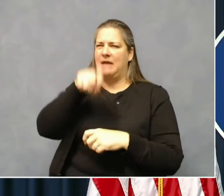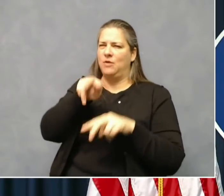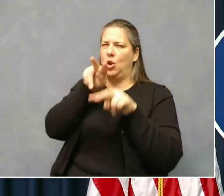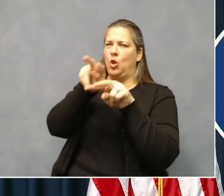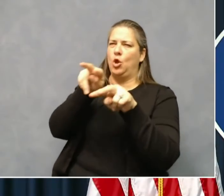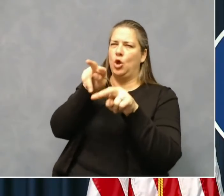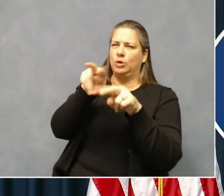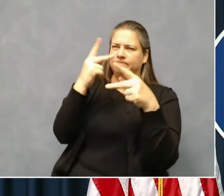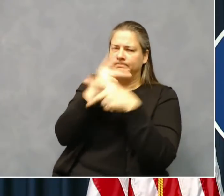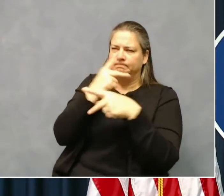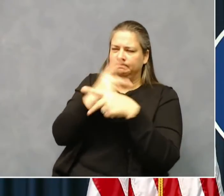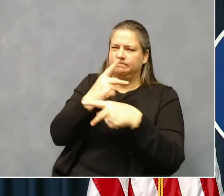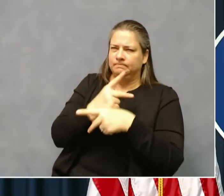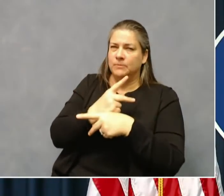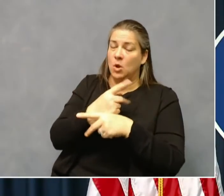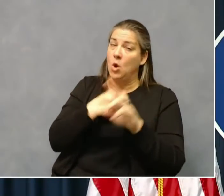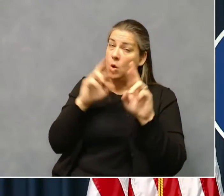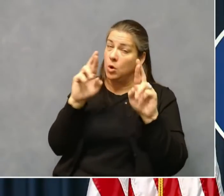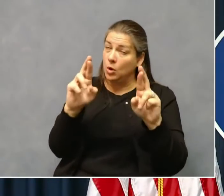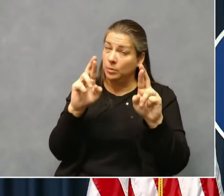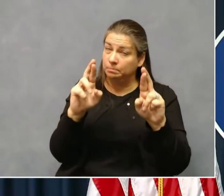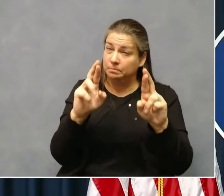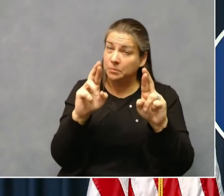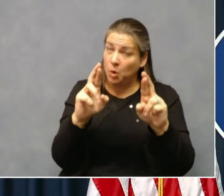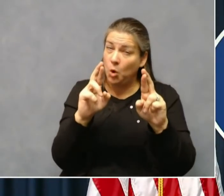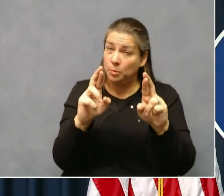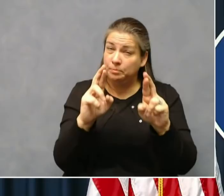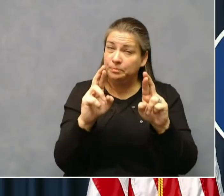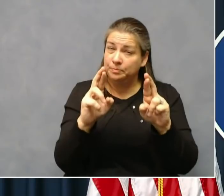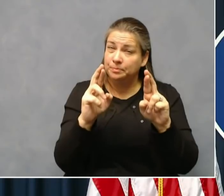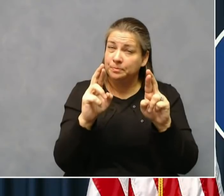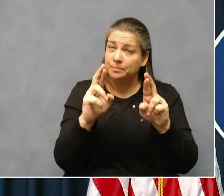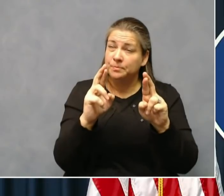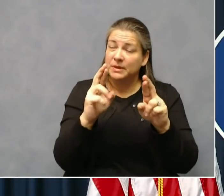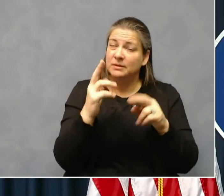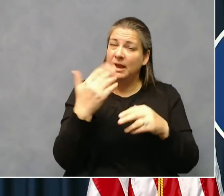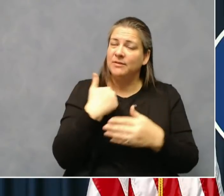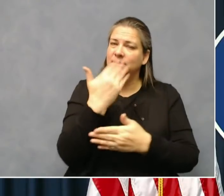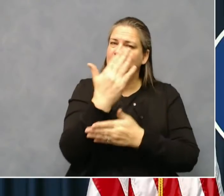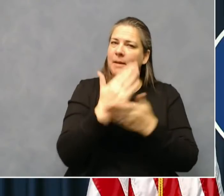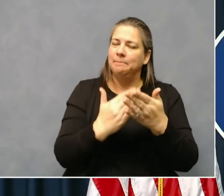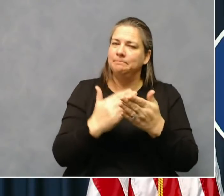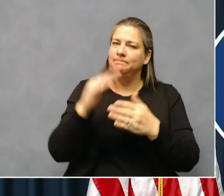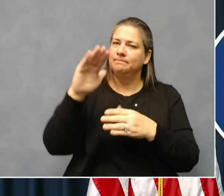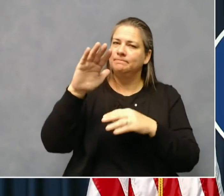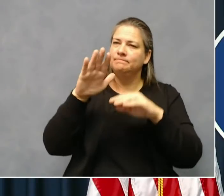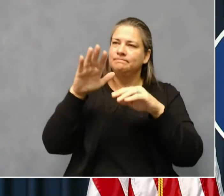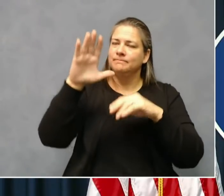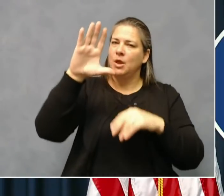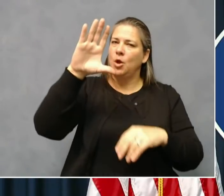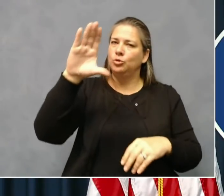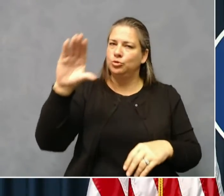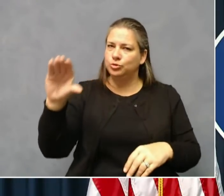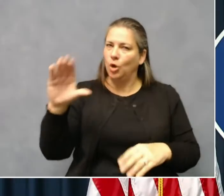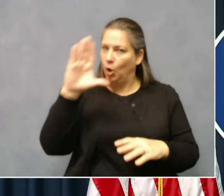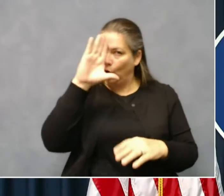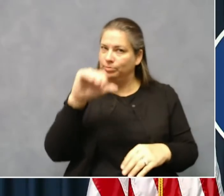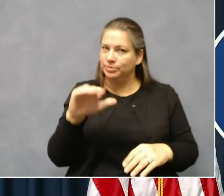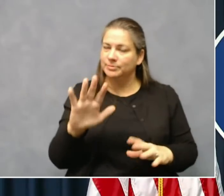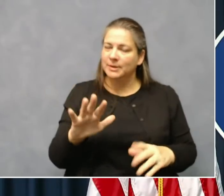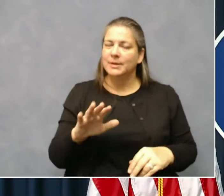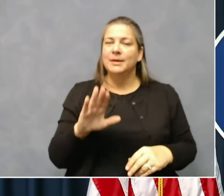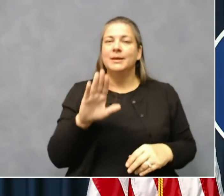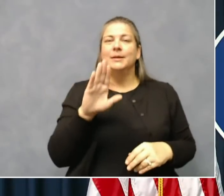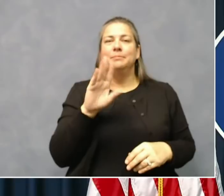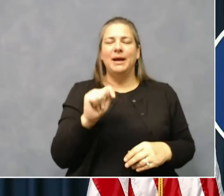see some of that. Sadly, we have to slow it down before we can turn it